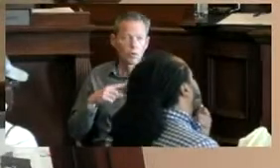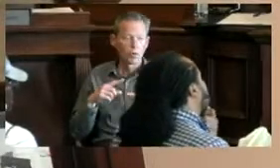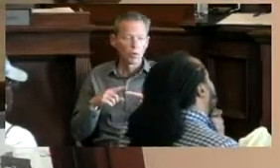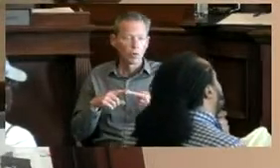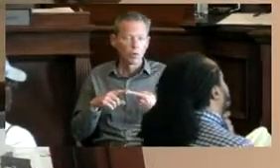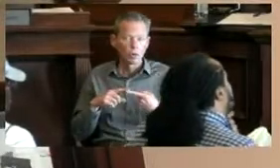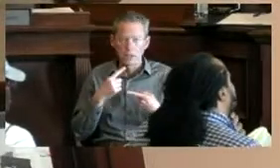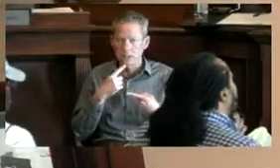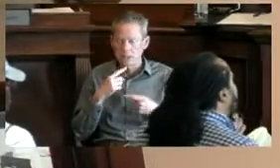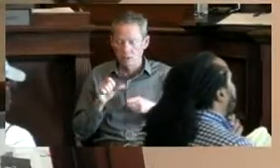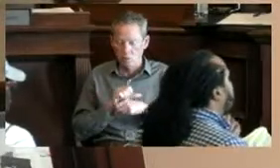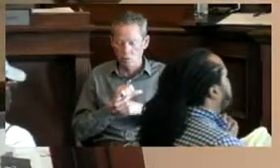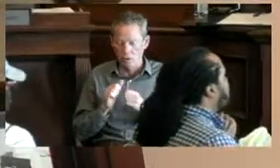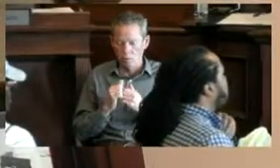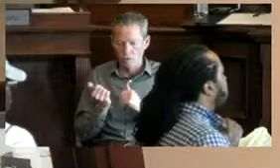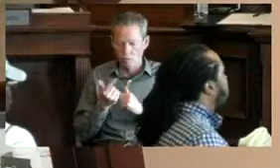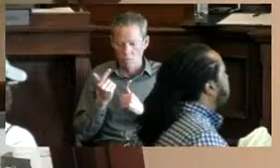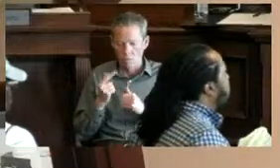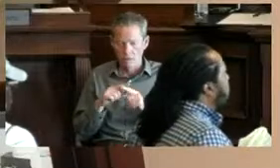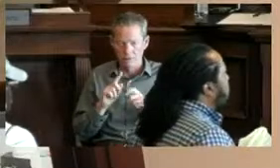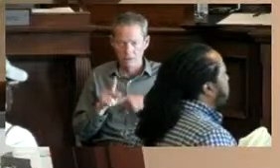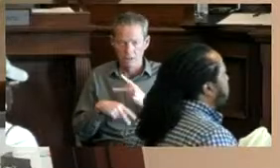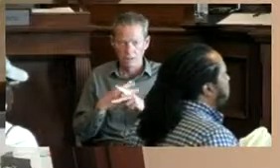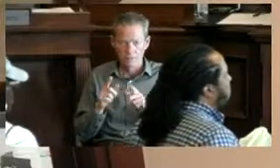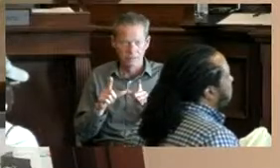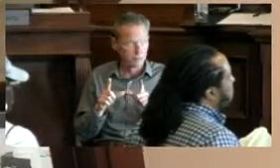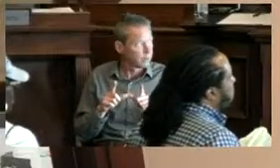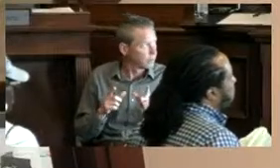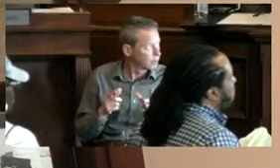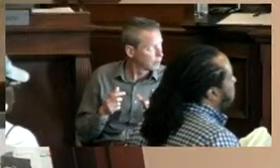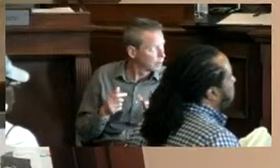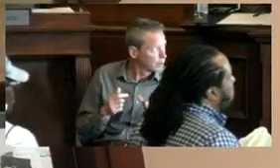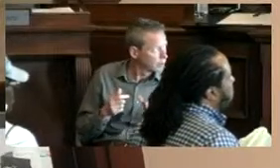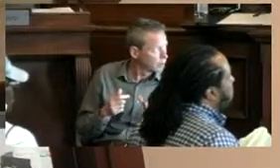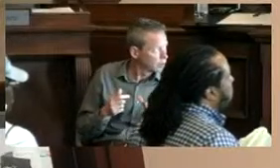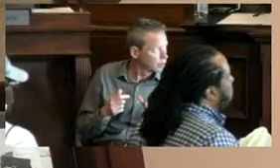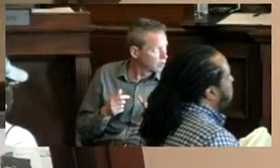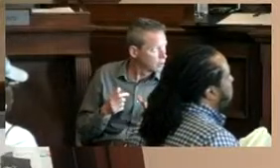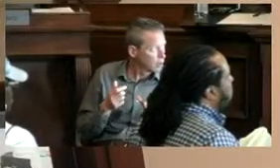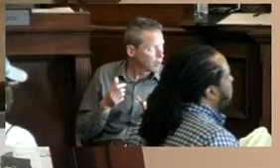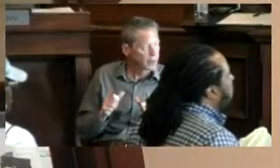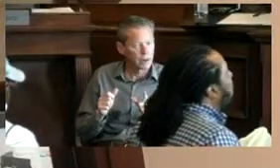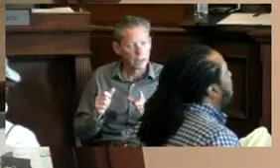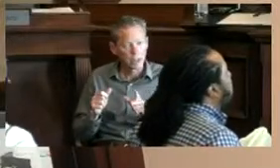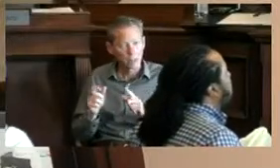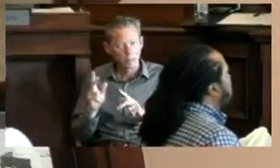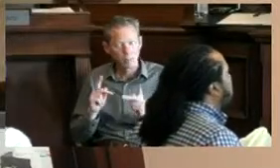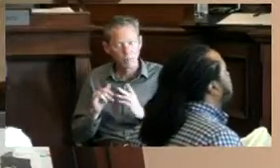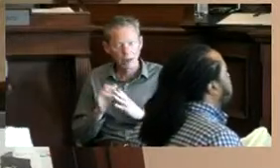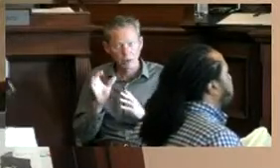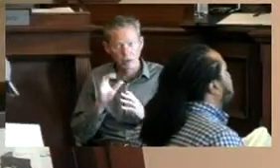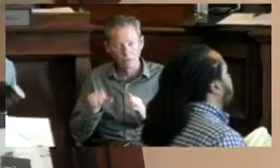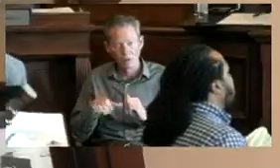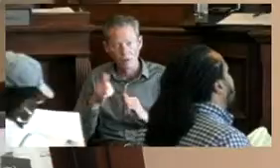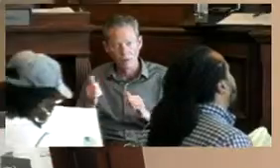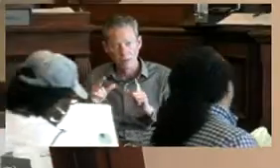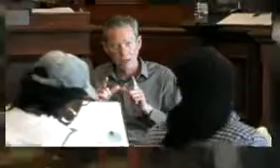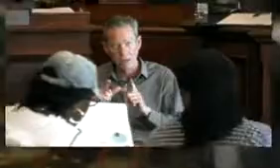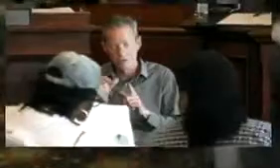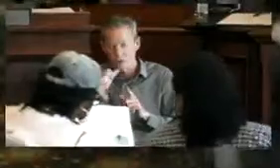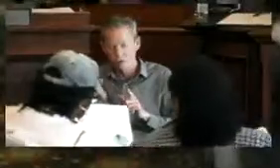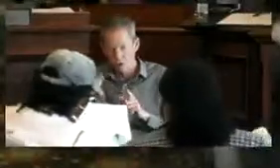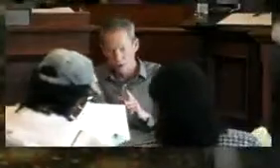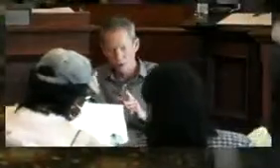you said that you're working with all, is there any black businesses that are seeking any of those other licensures besides just dispensary?